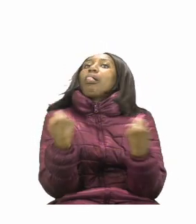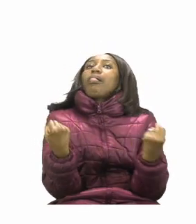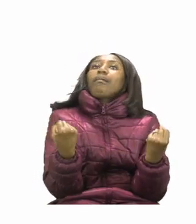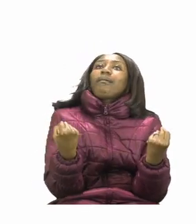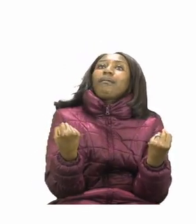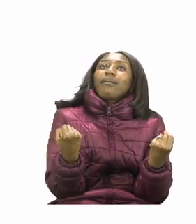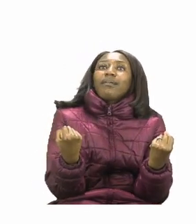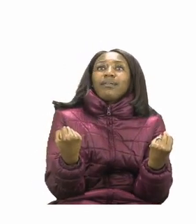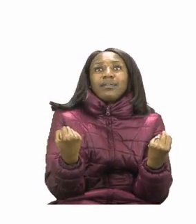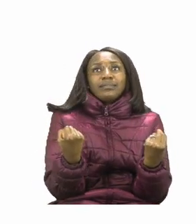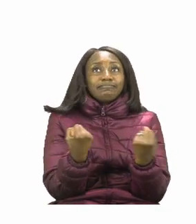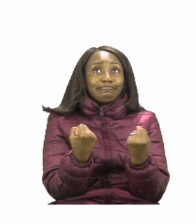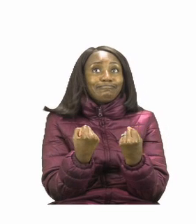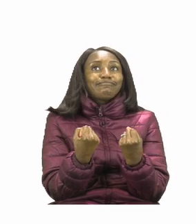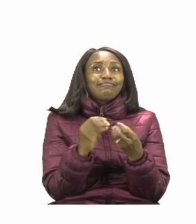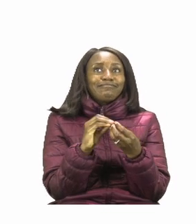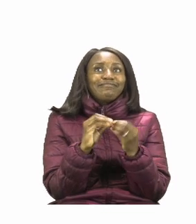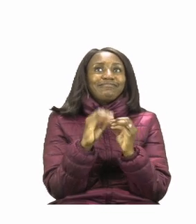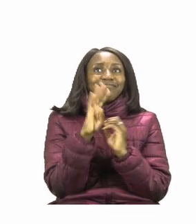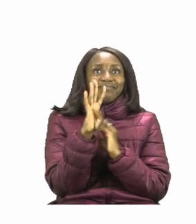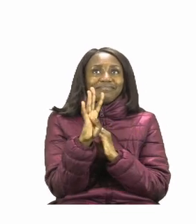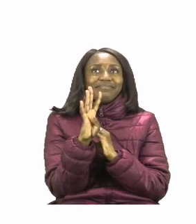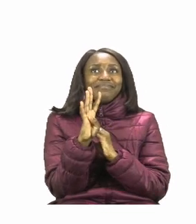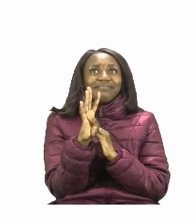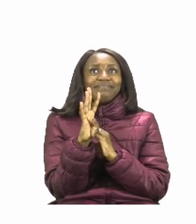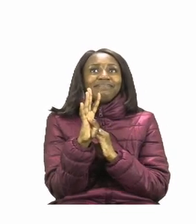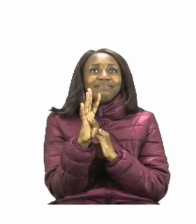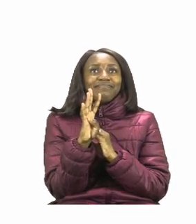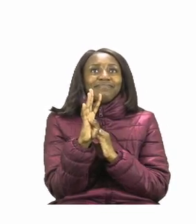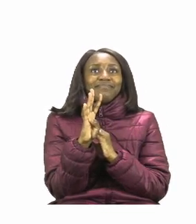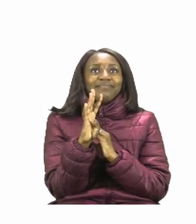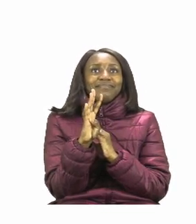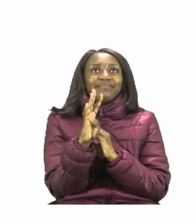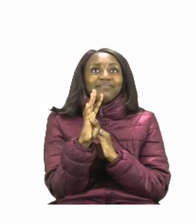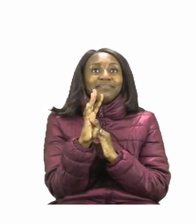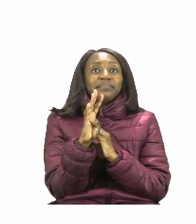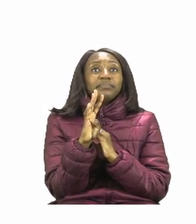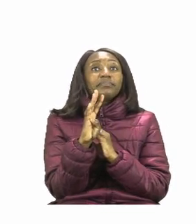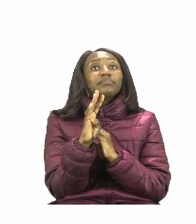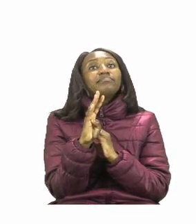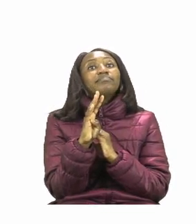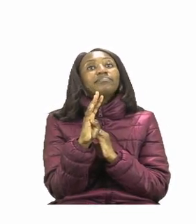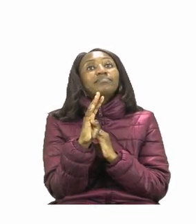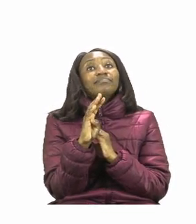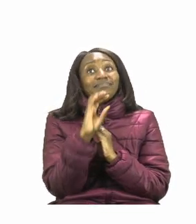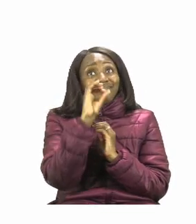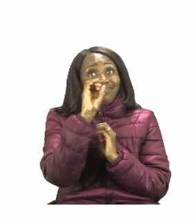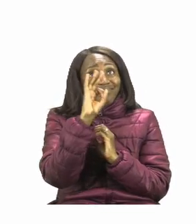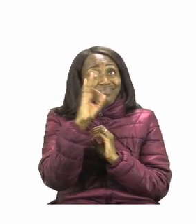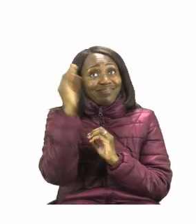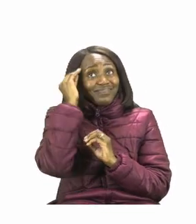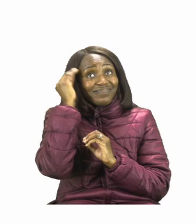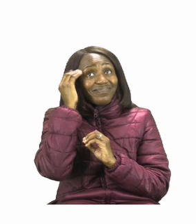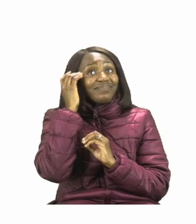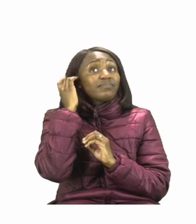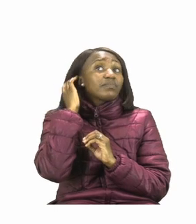one is going to be number 4. If you already knew this sequence, well